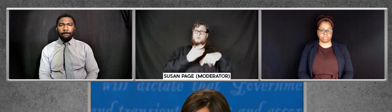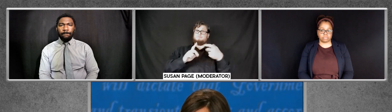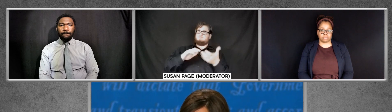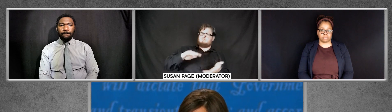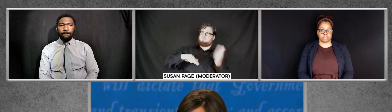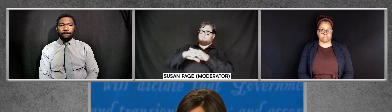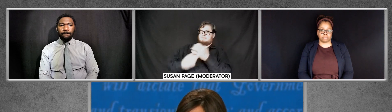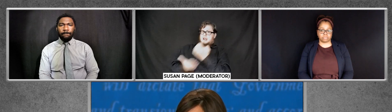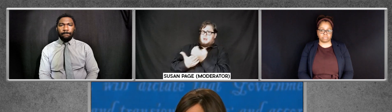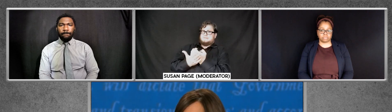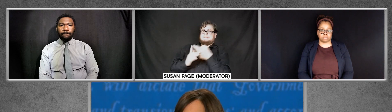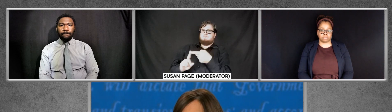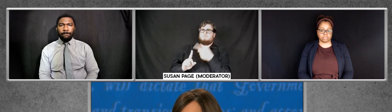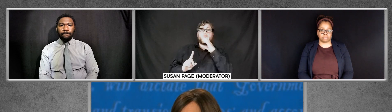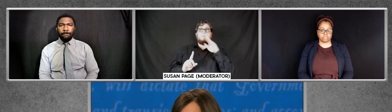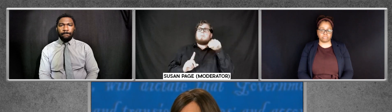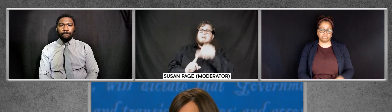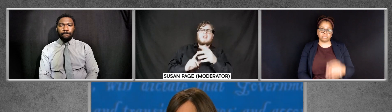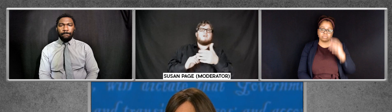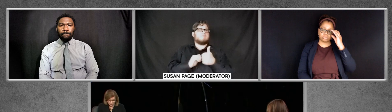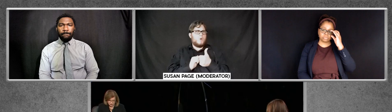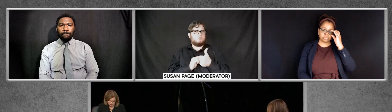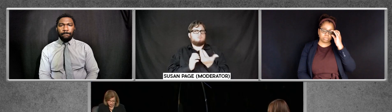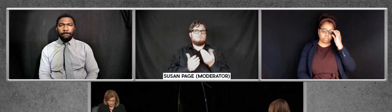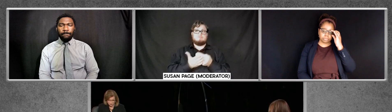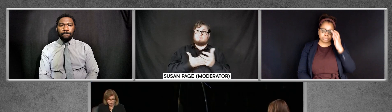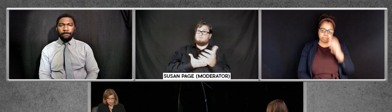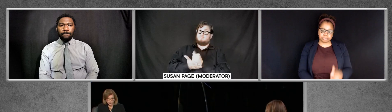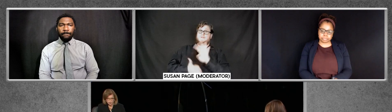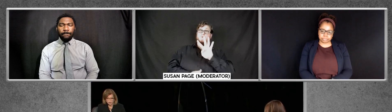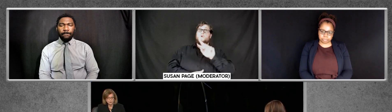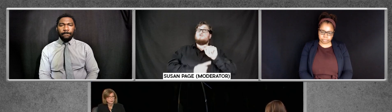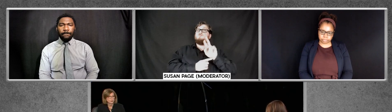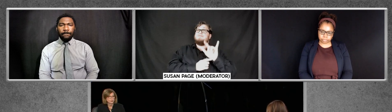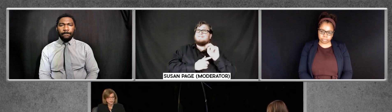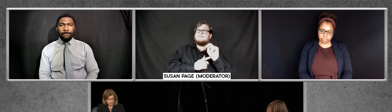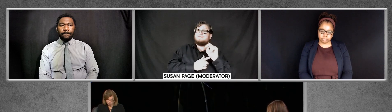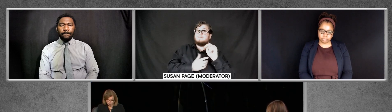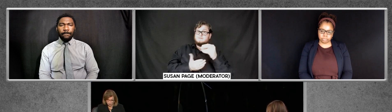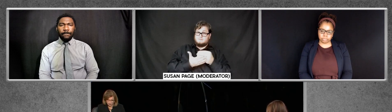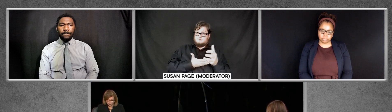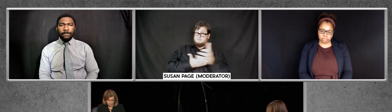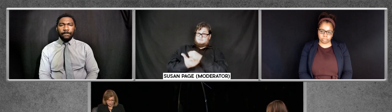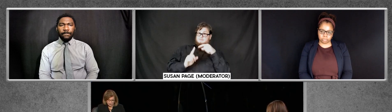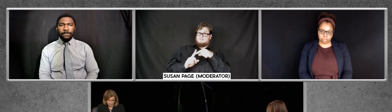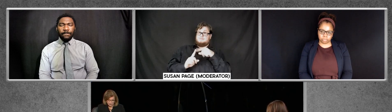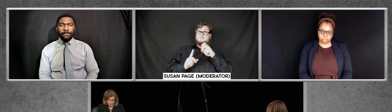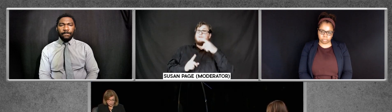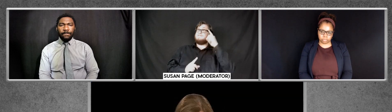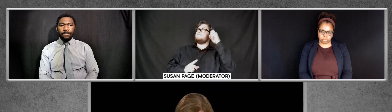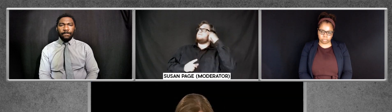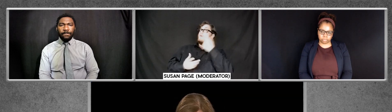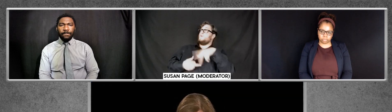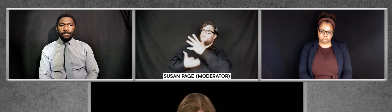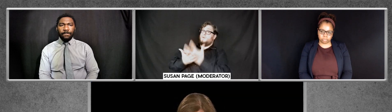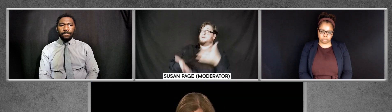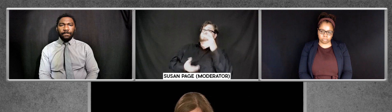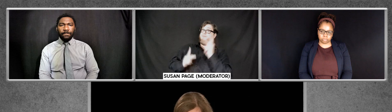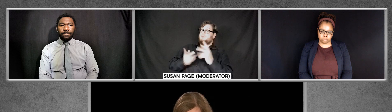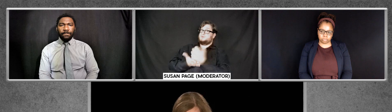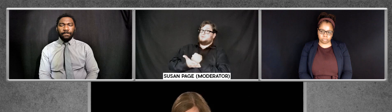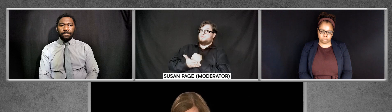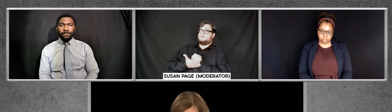new spending by raising $4 trillion in taxes on wealthy individuals and corporations. Some economists warn